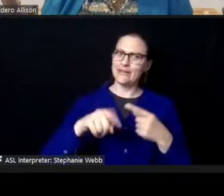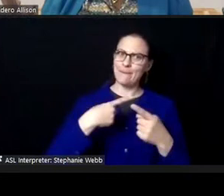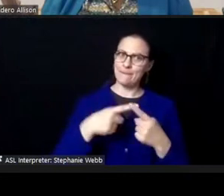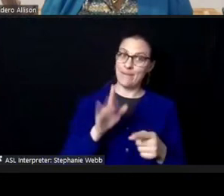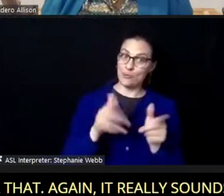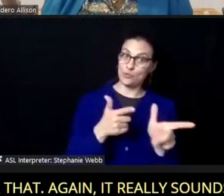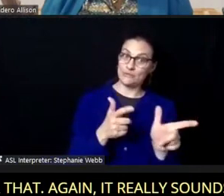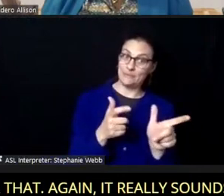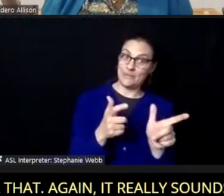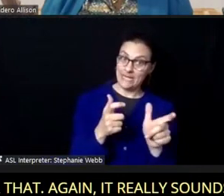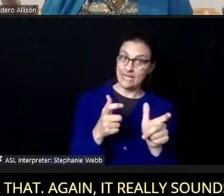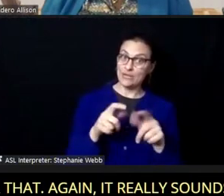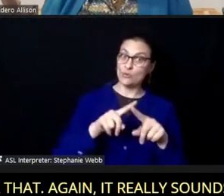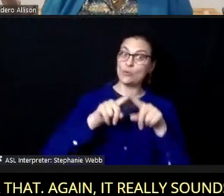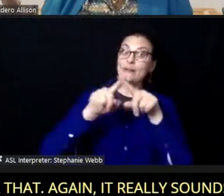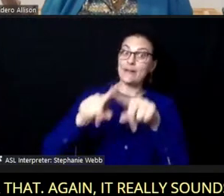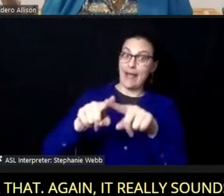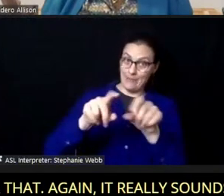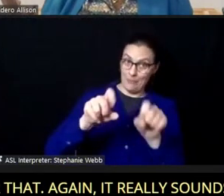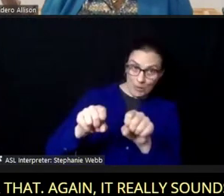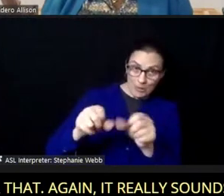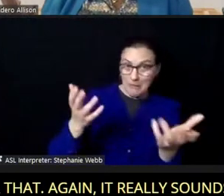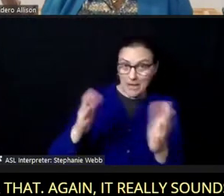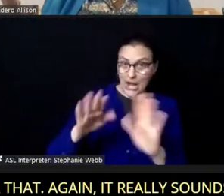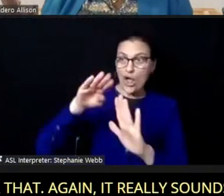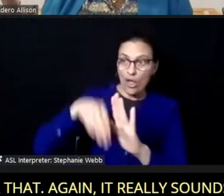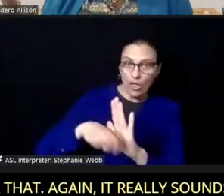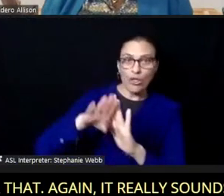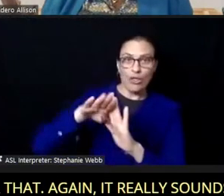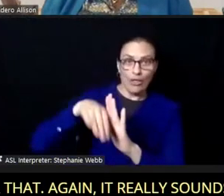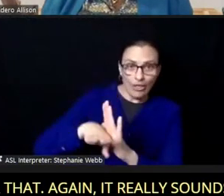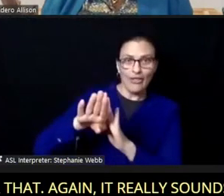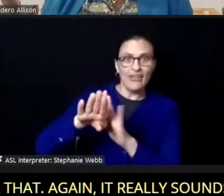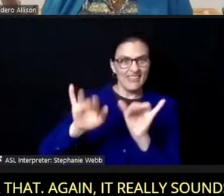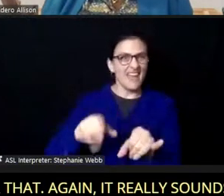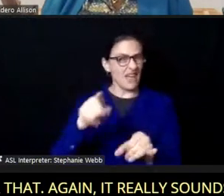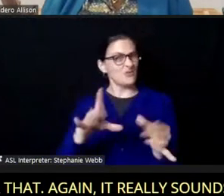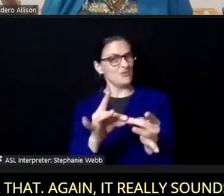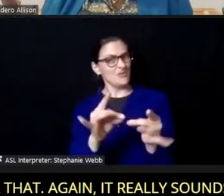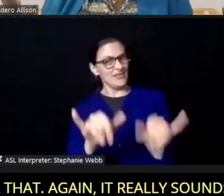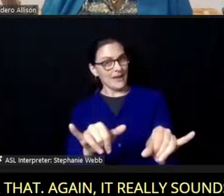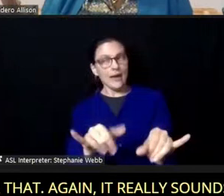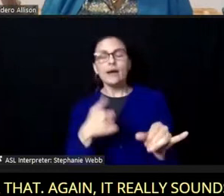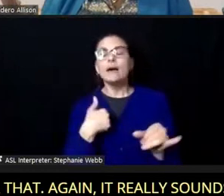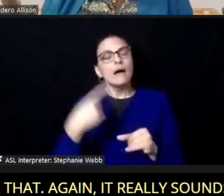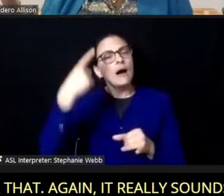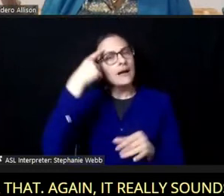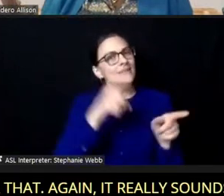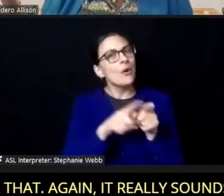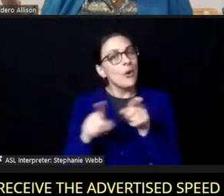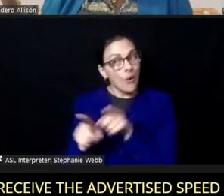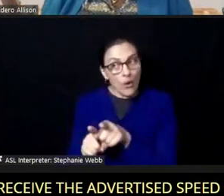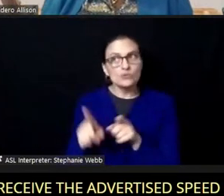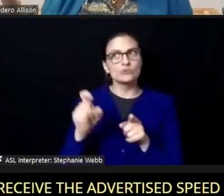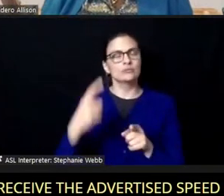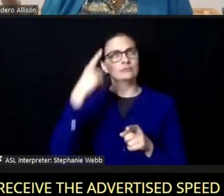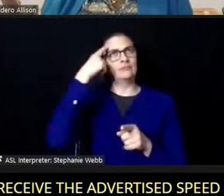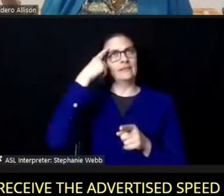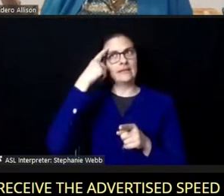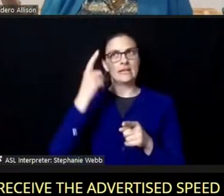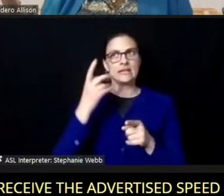you signed up for. And also I think it's relationship to the price, right? So